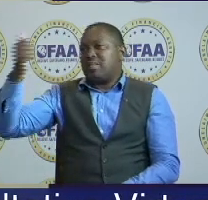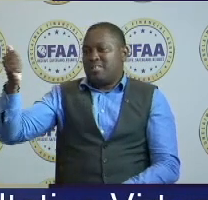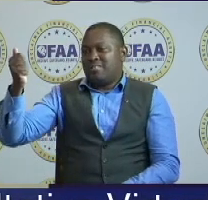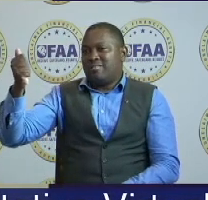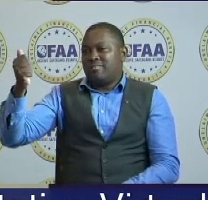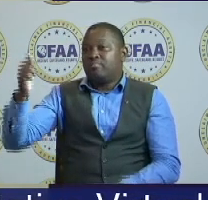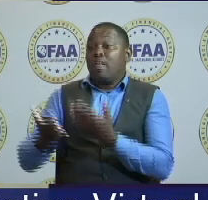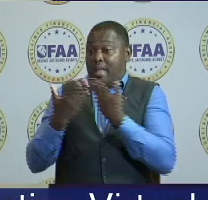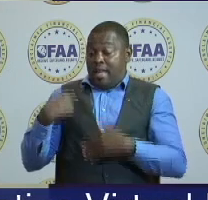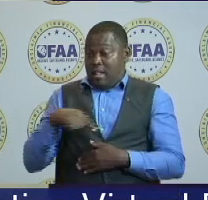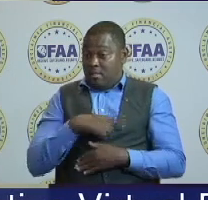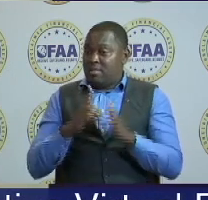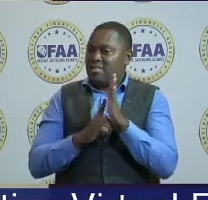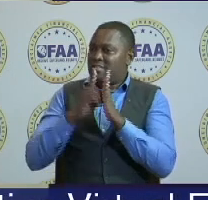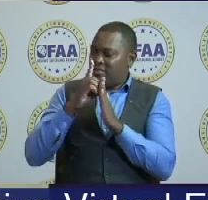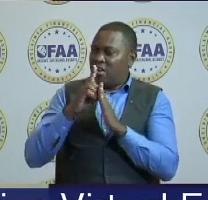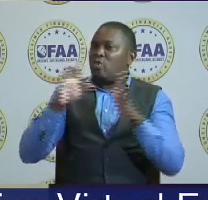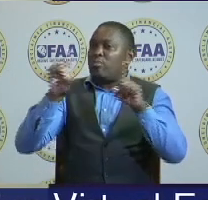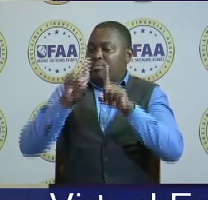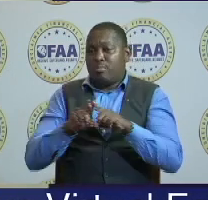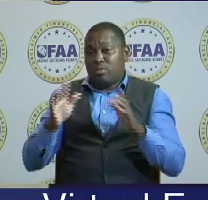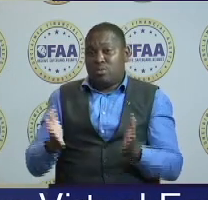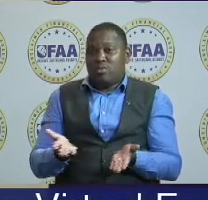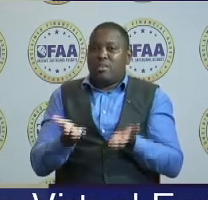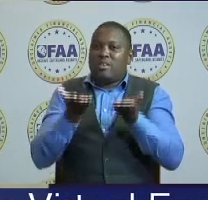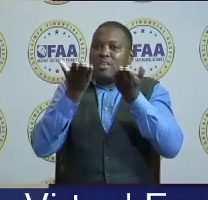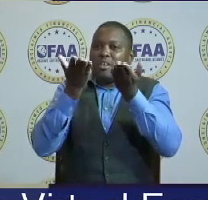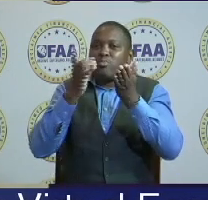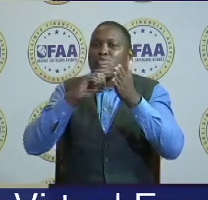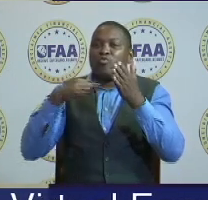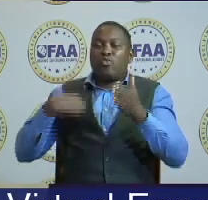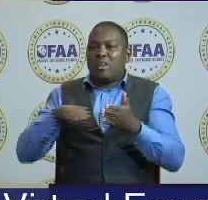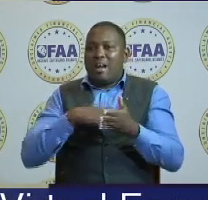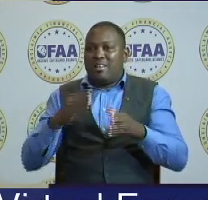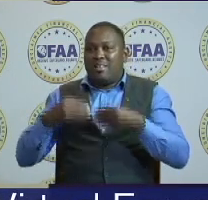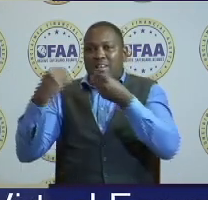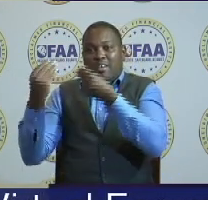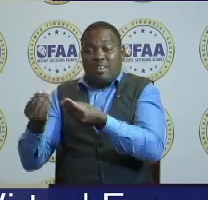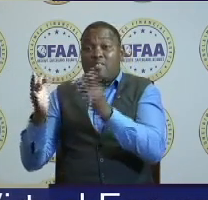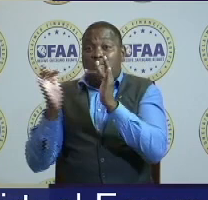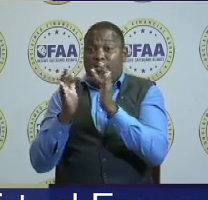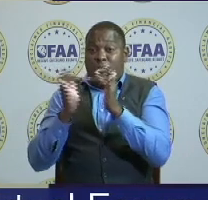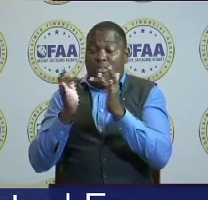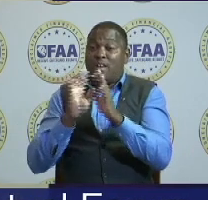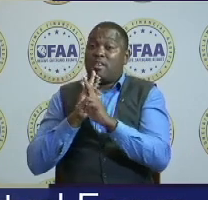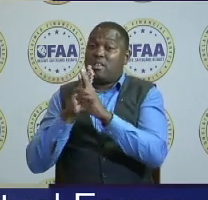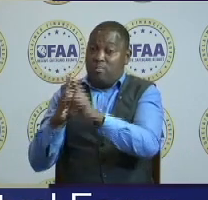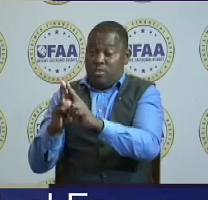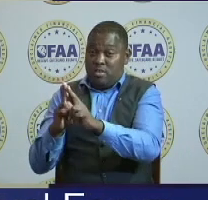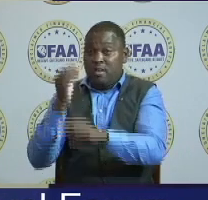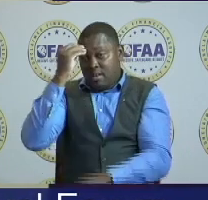will also help us to develop and, of course, improve what we provide in our online reporting portal. Remember, UFAA